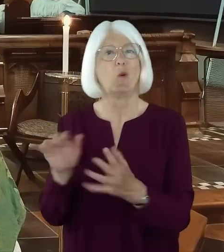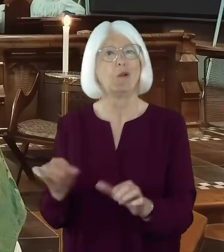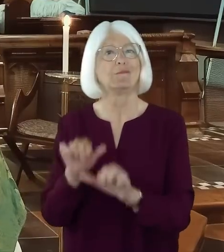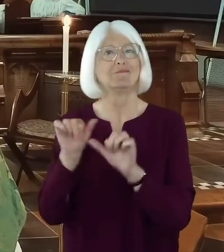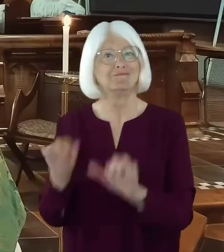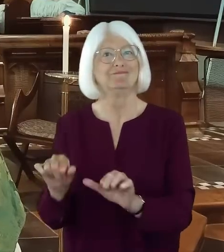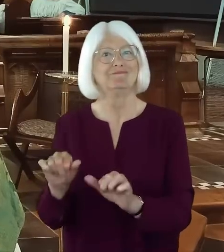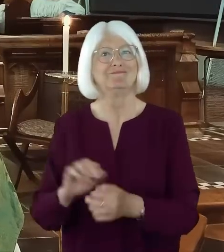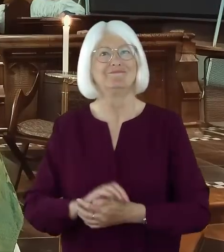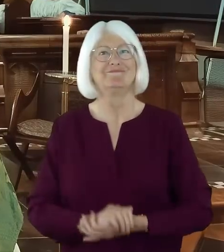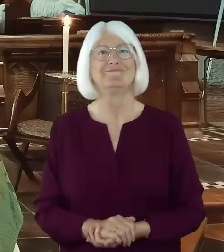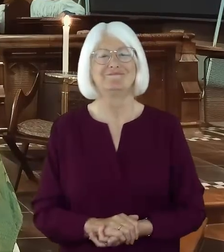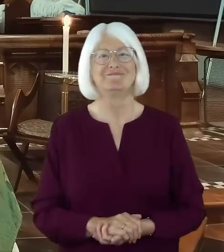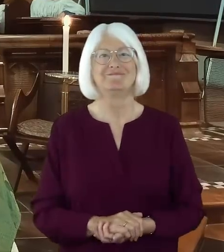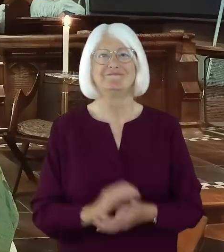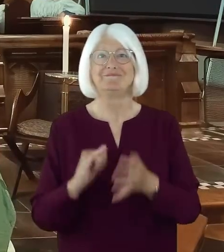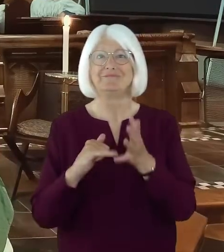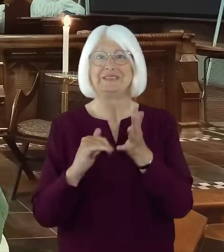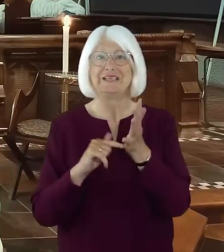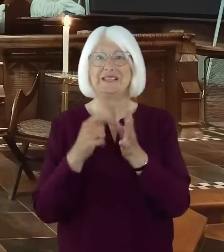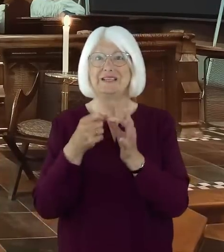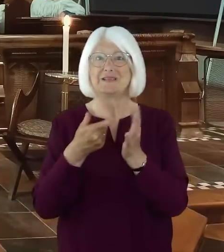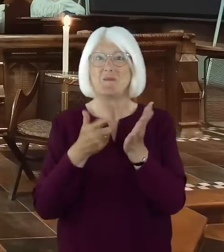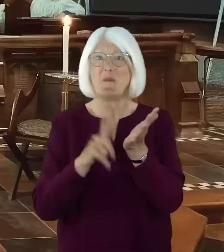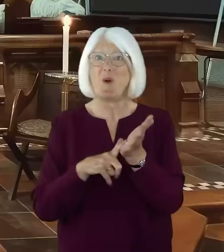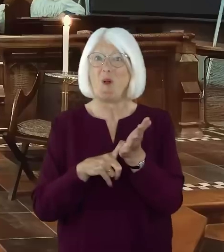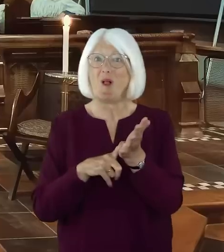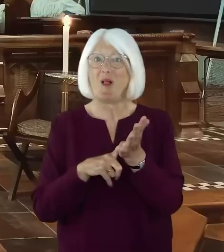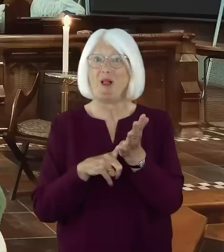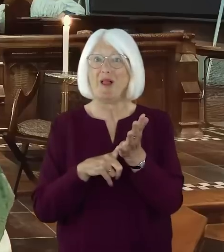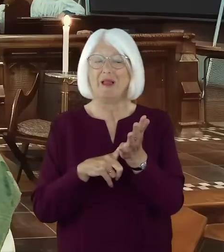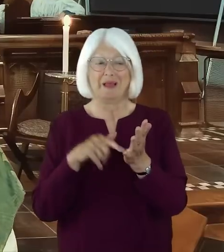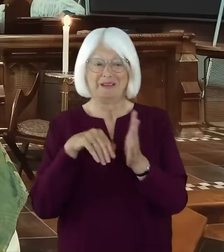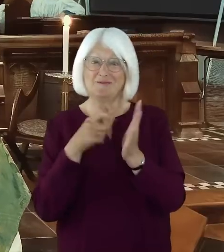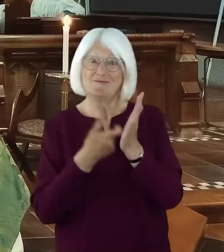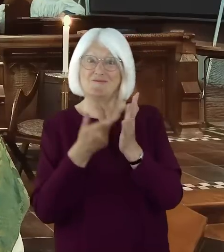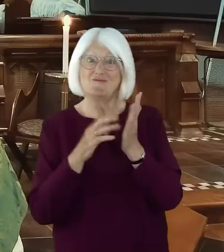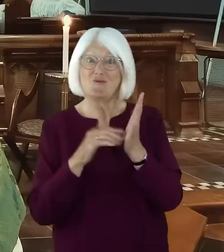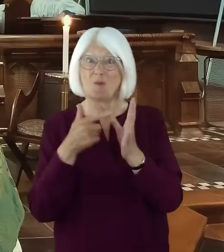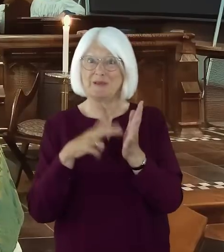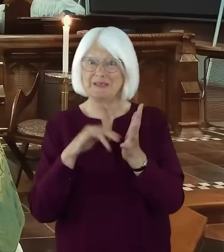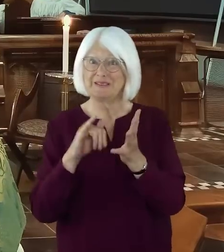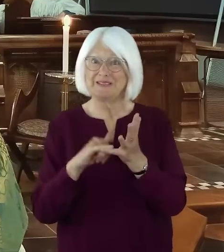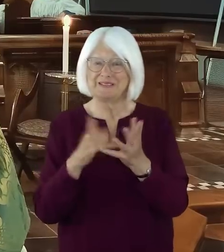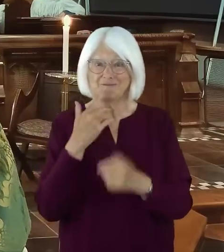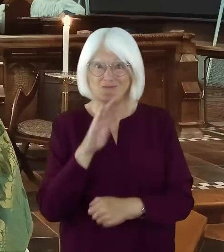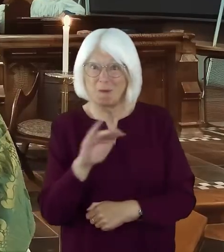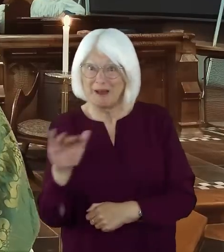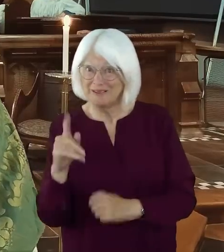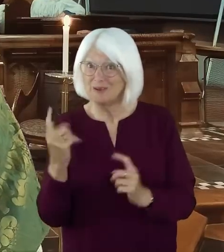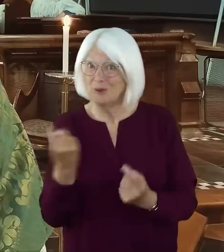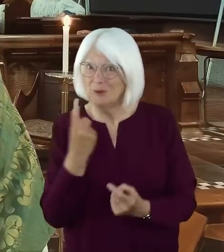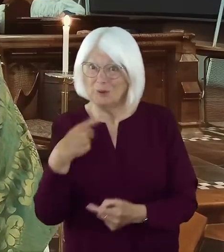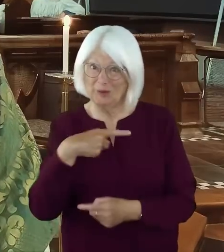and all will be well. St. Paul, in the first reading from the letter to the Romans, reminds us of